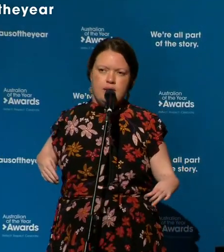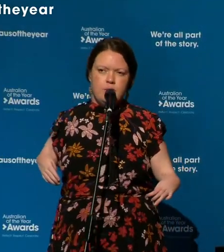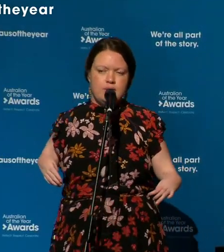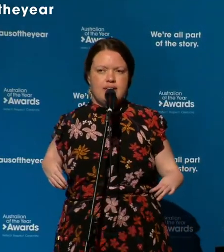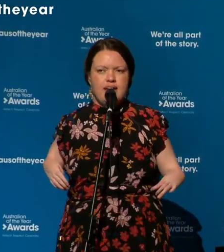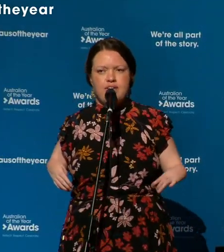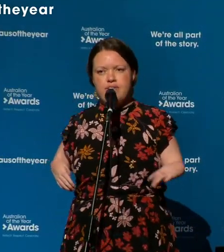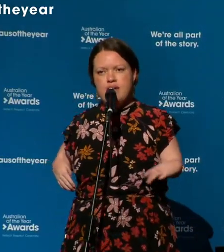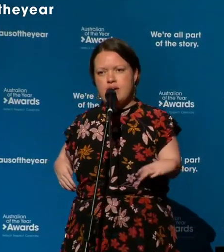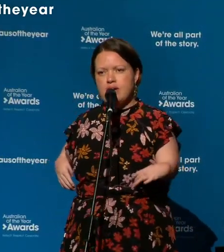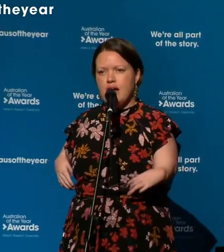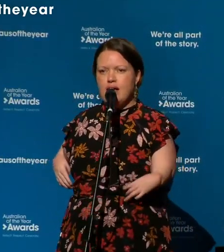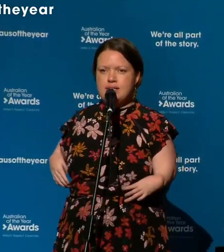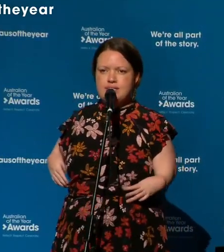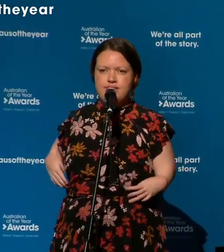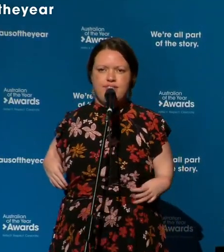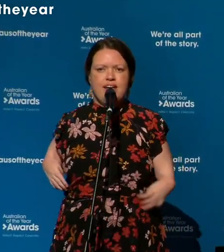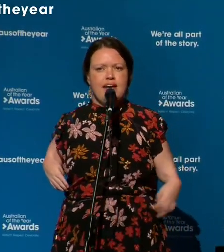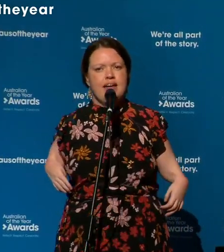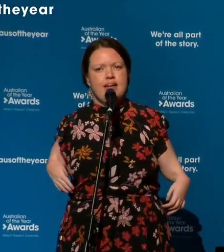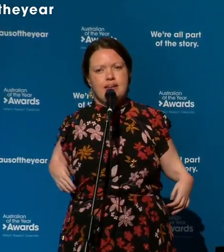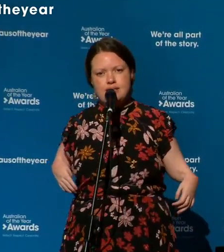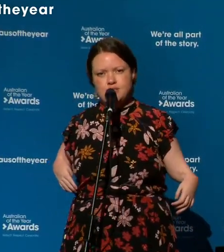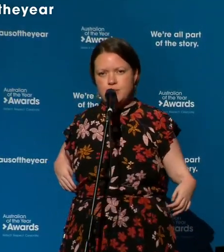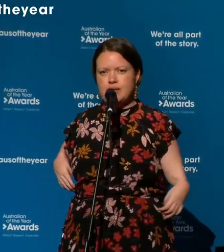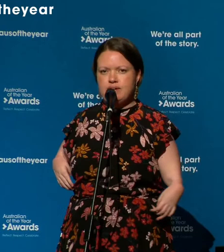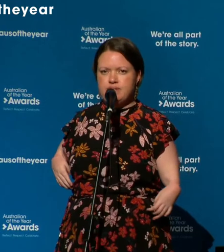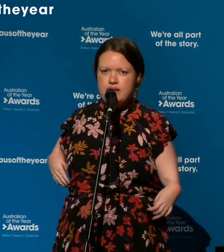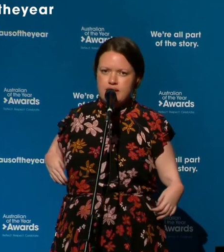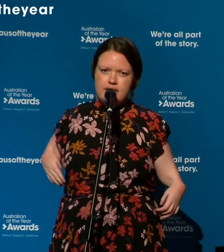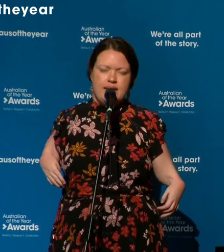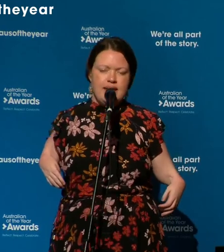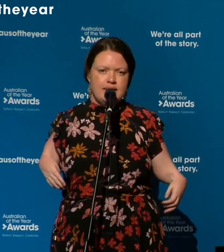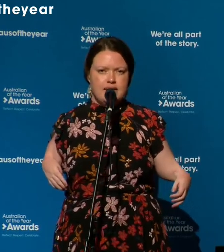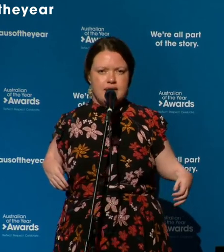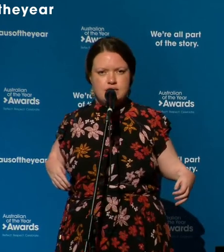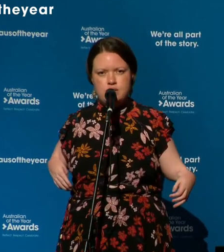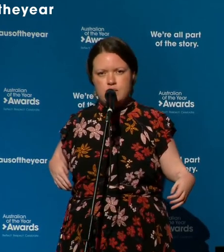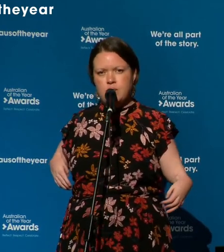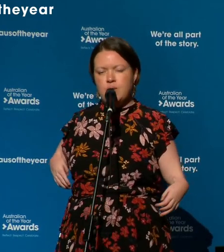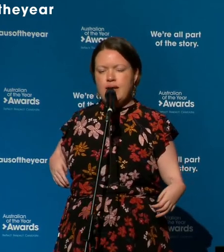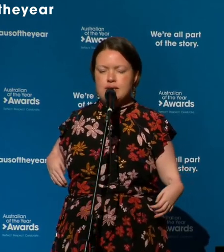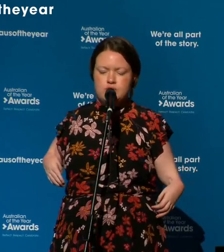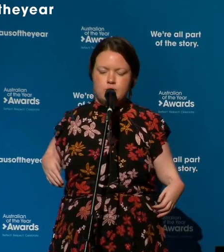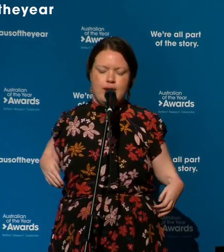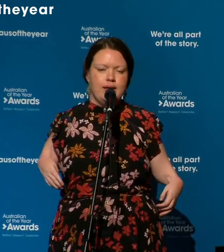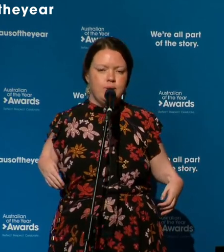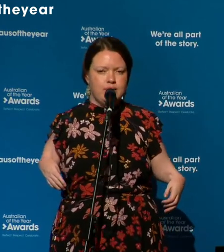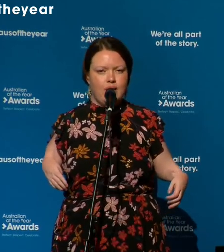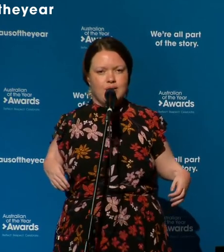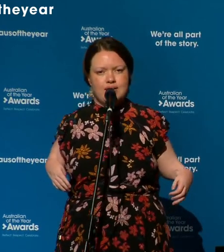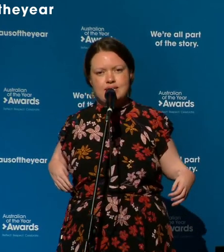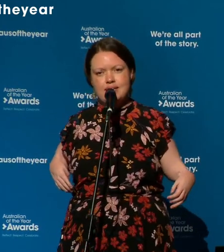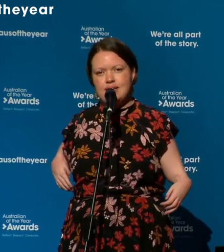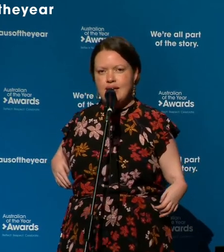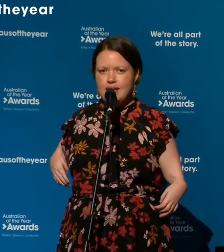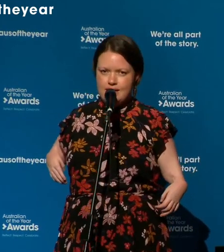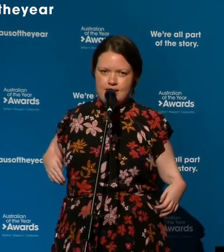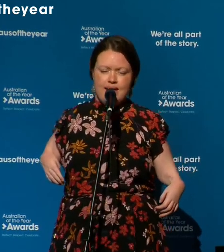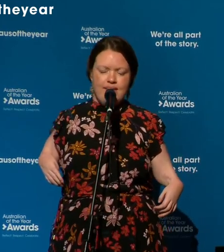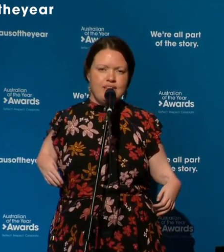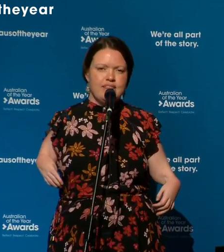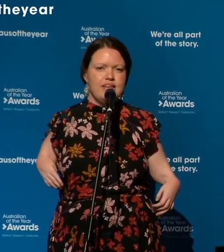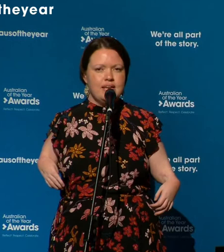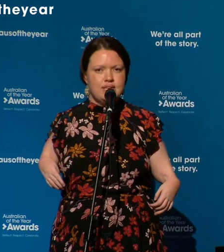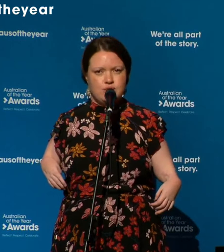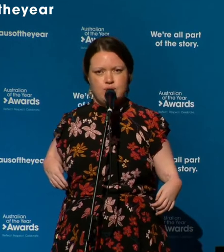Not that it was ever very hard to find. Interweaved, connected and so entwined with all you did